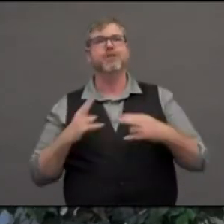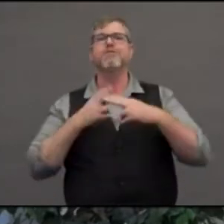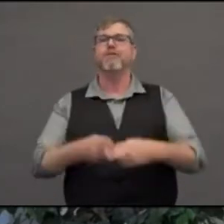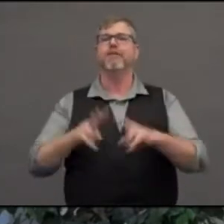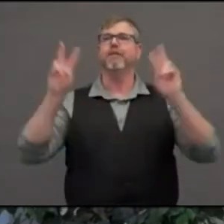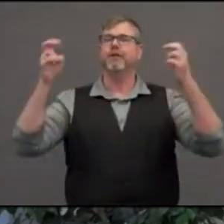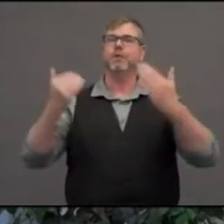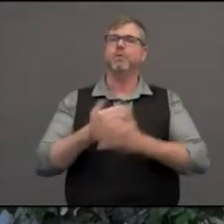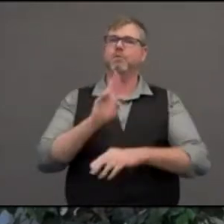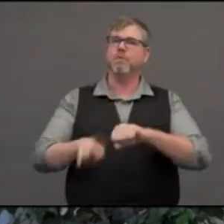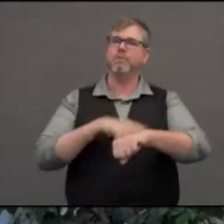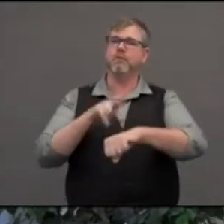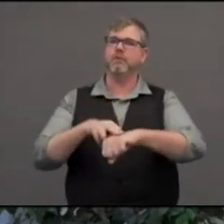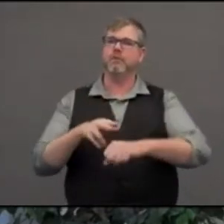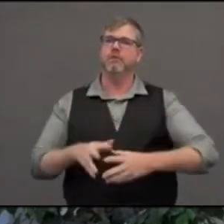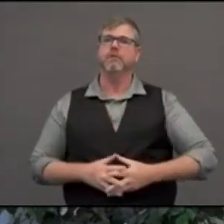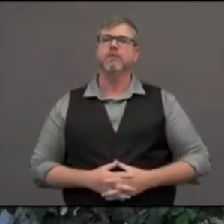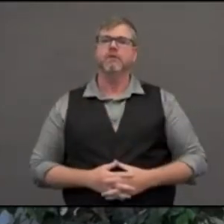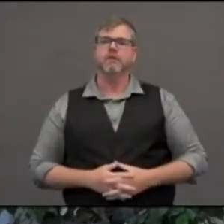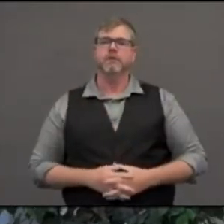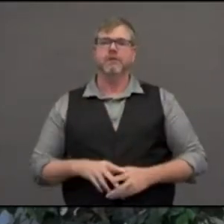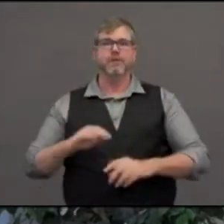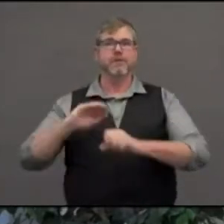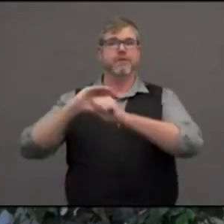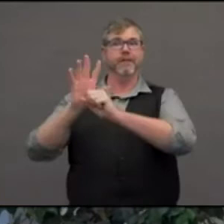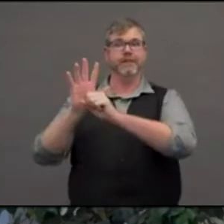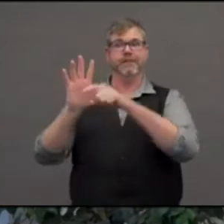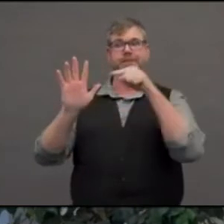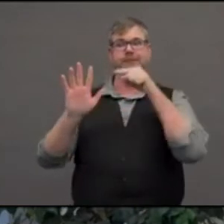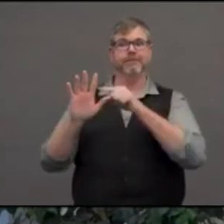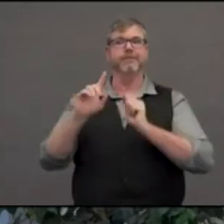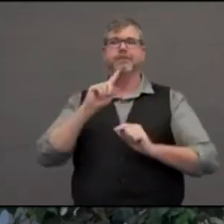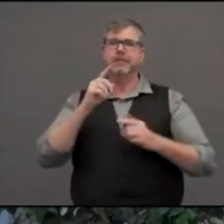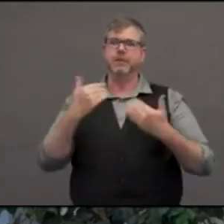that I perhaps have not been